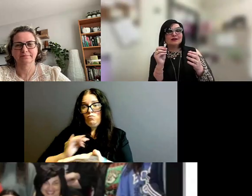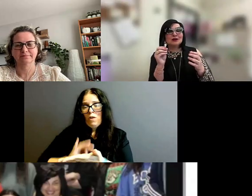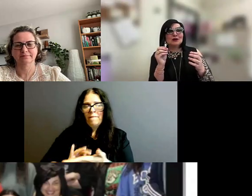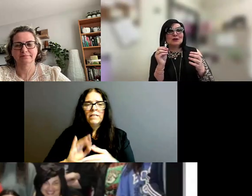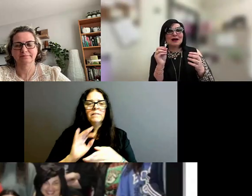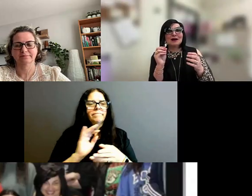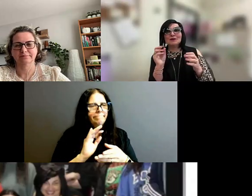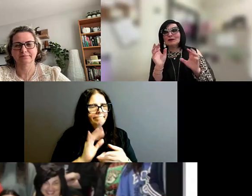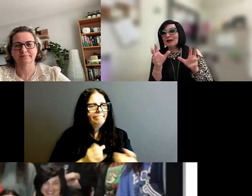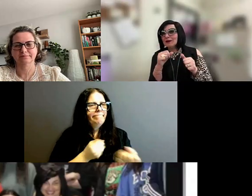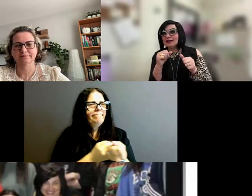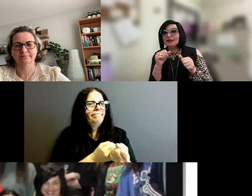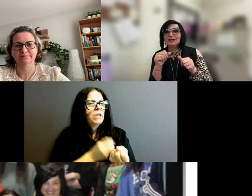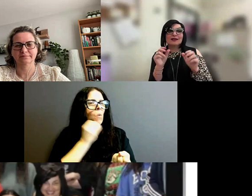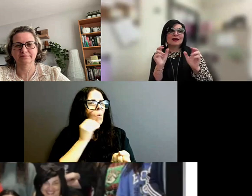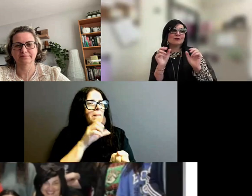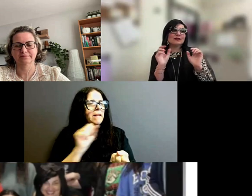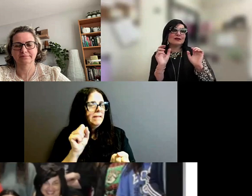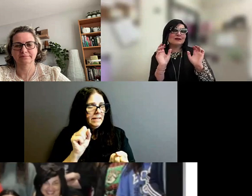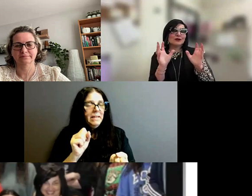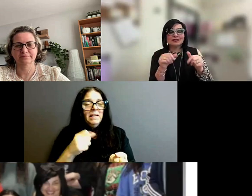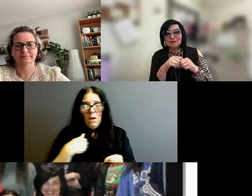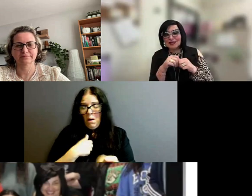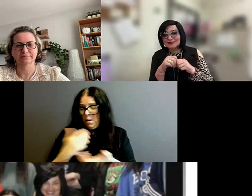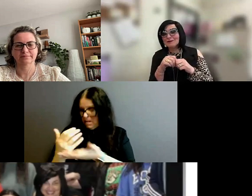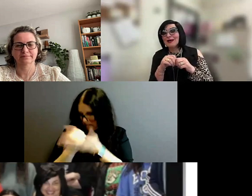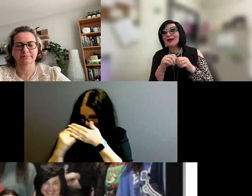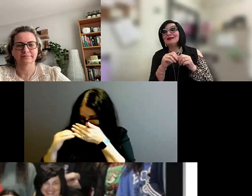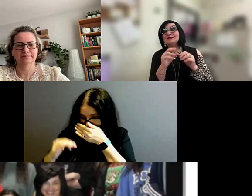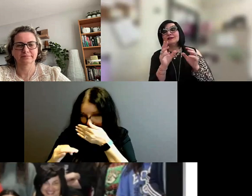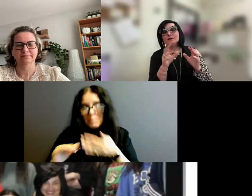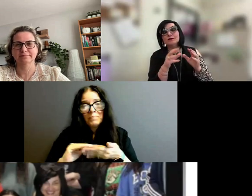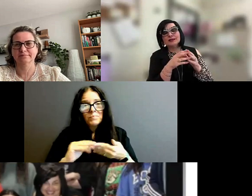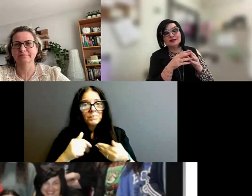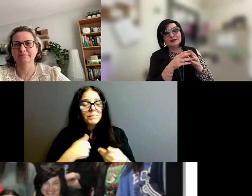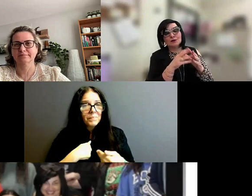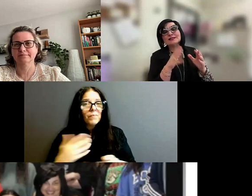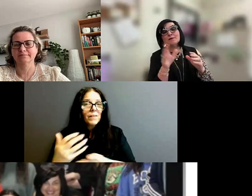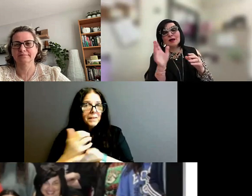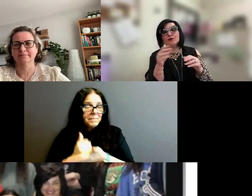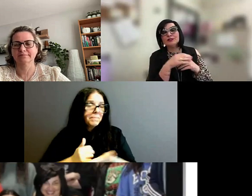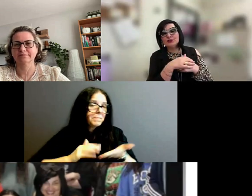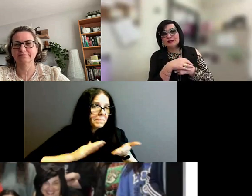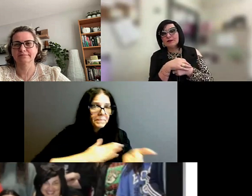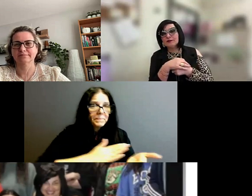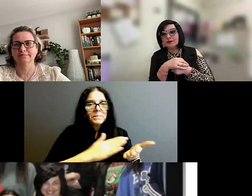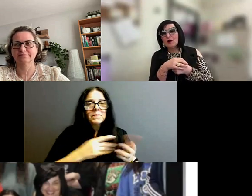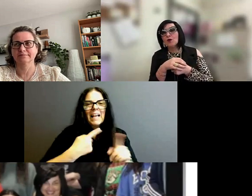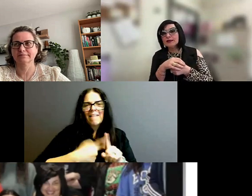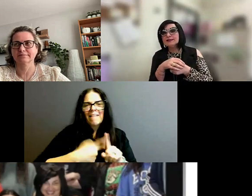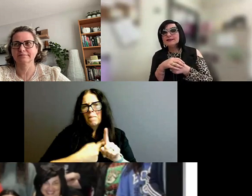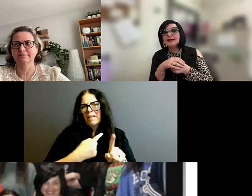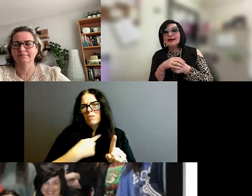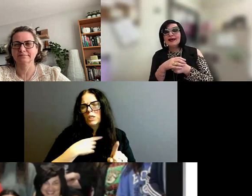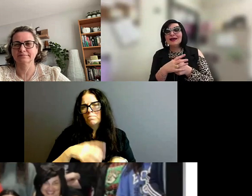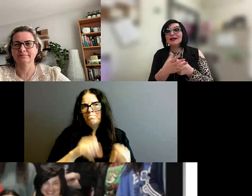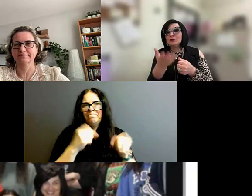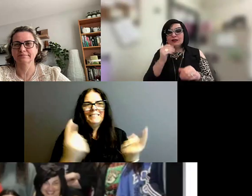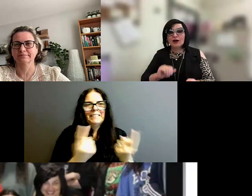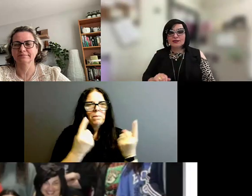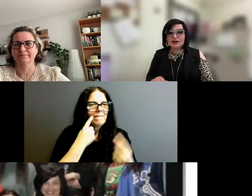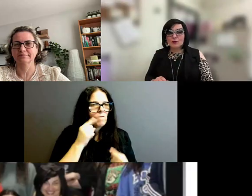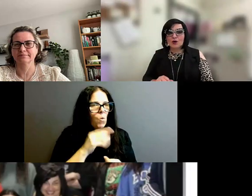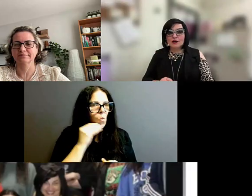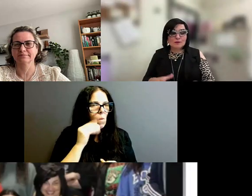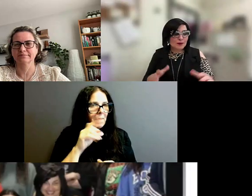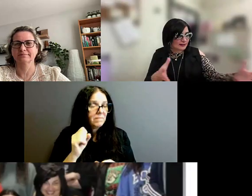So we made money and then we created the blessing bags and once a month, we do something for the homeless and